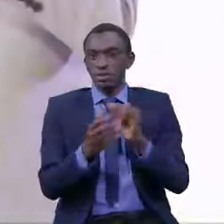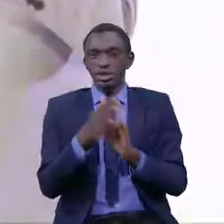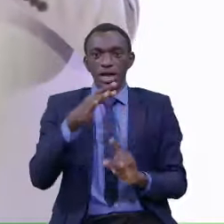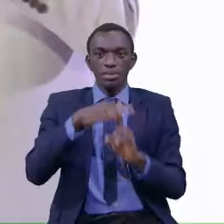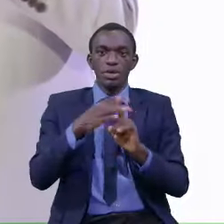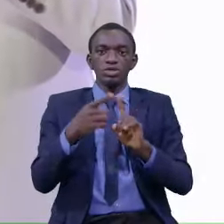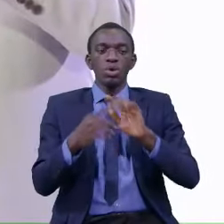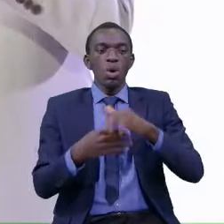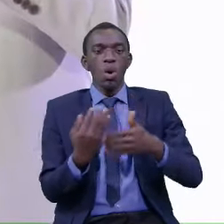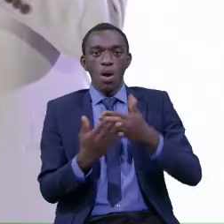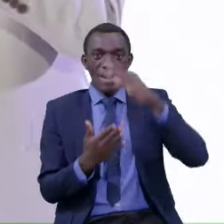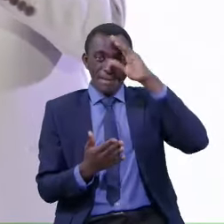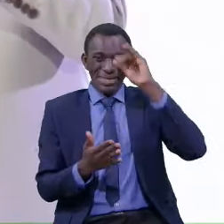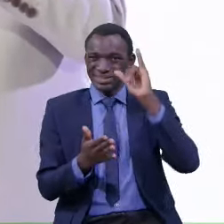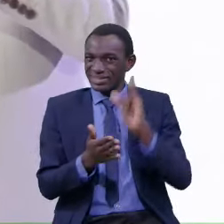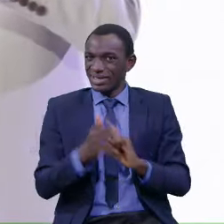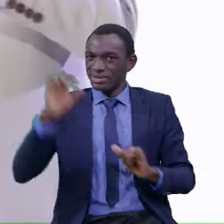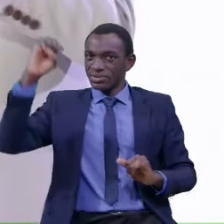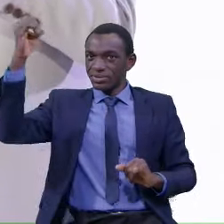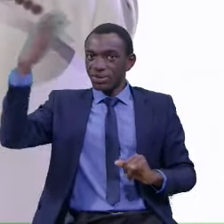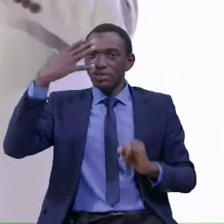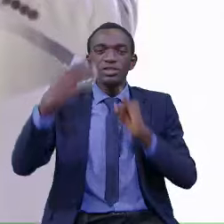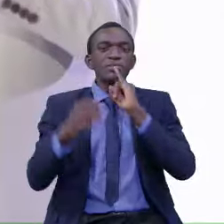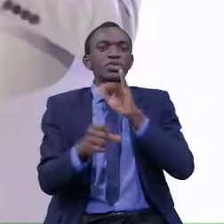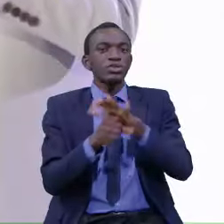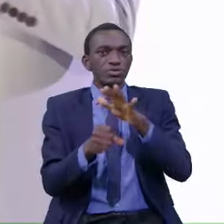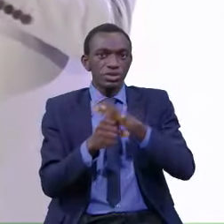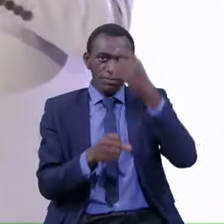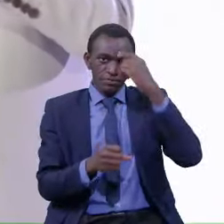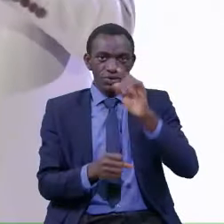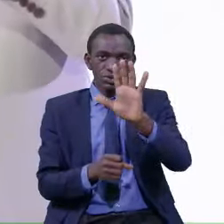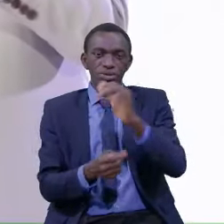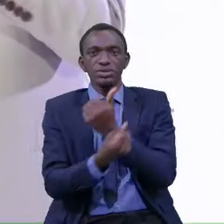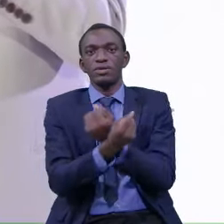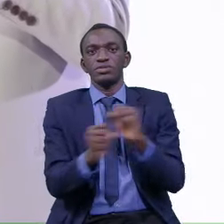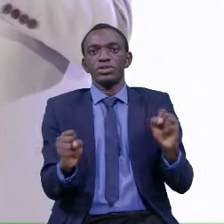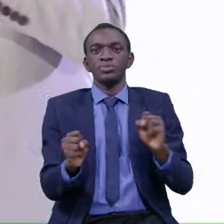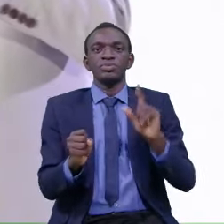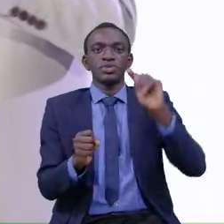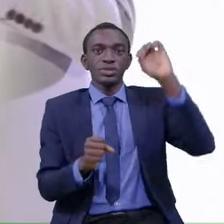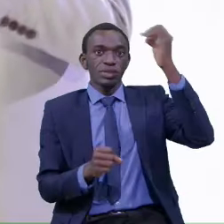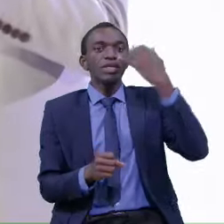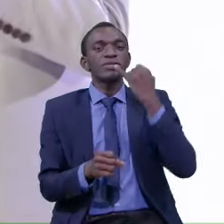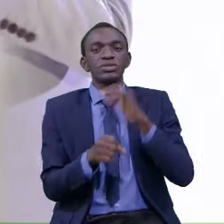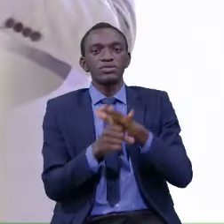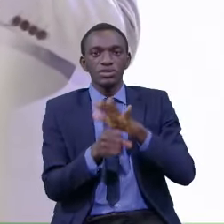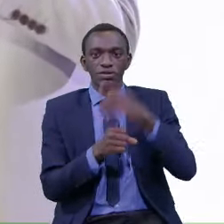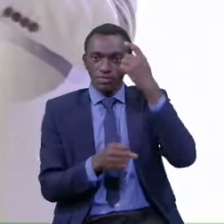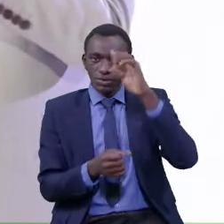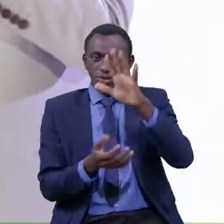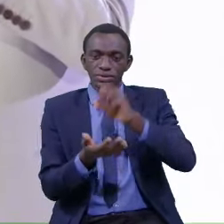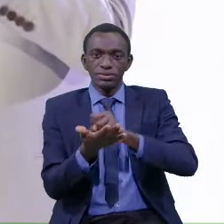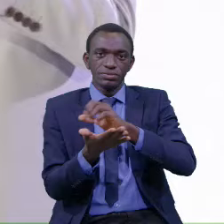grace is sufficient for your salvation, is sufficient for sanctification, is sufficient for